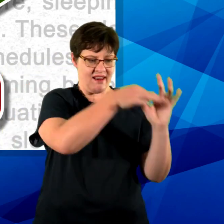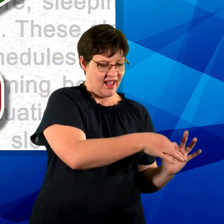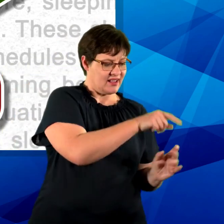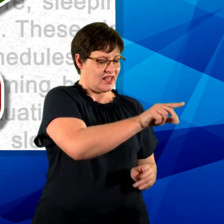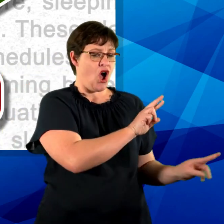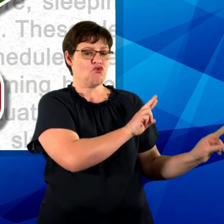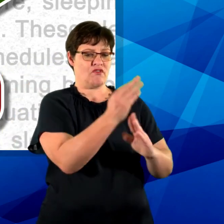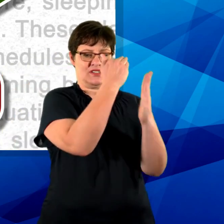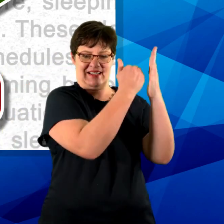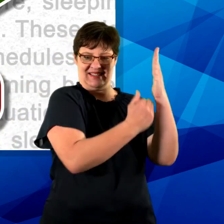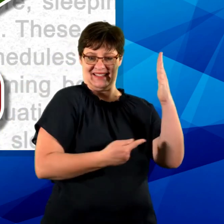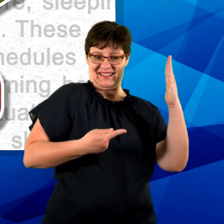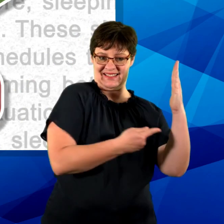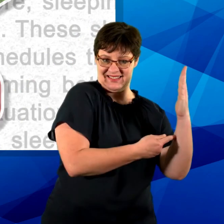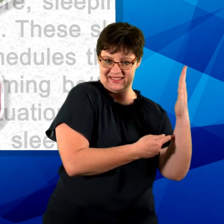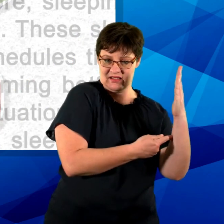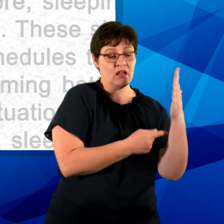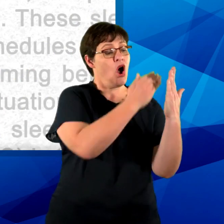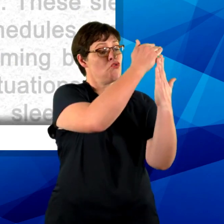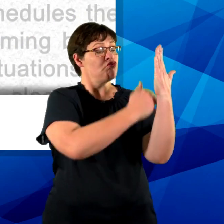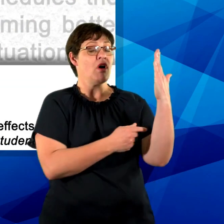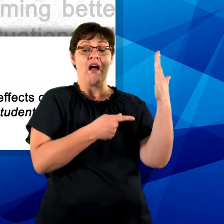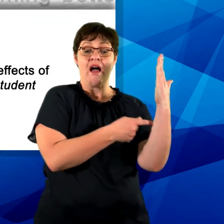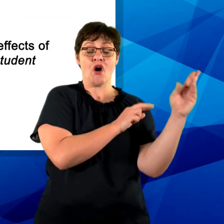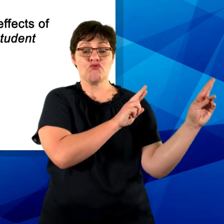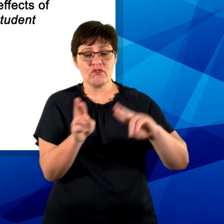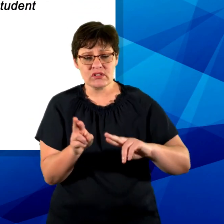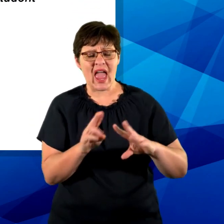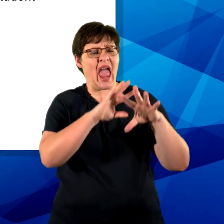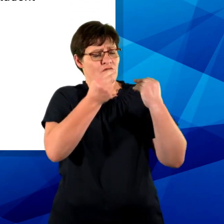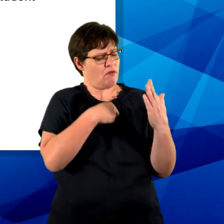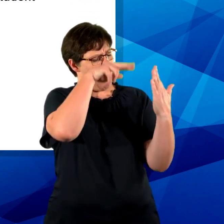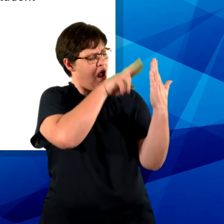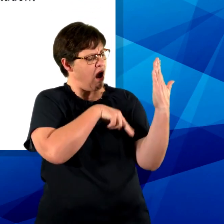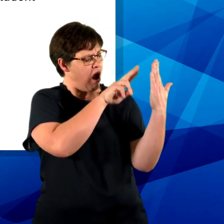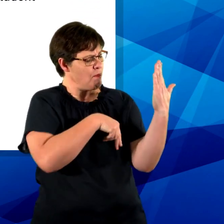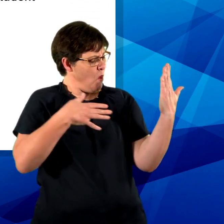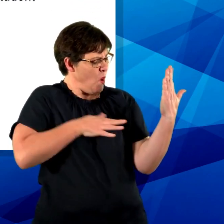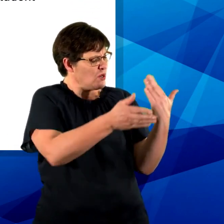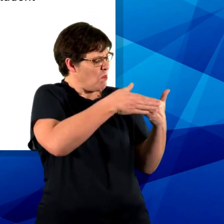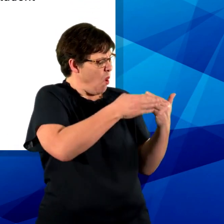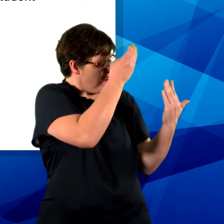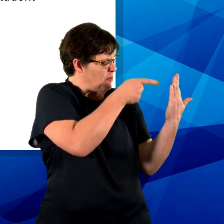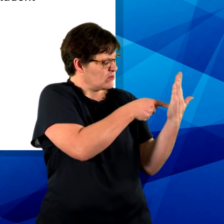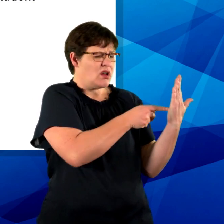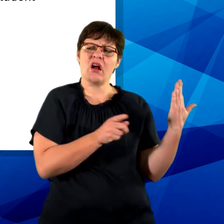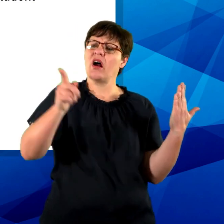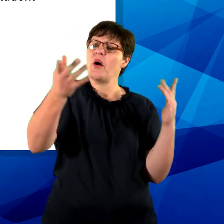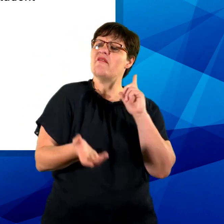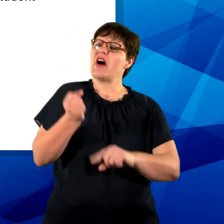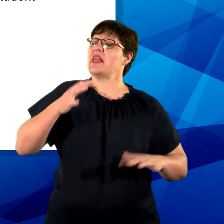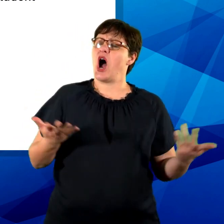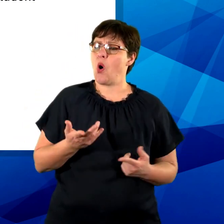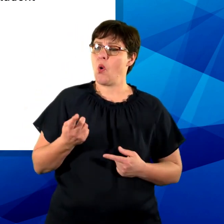in the reference list. The reference list has everything that a reader needs to be able to find a particular source.